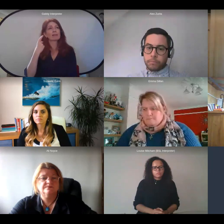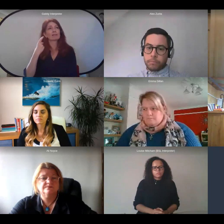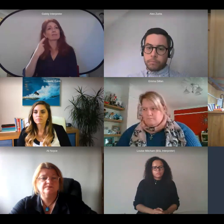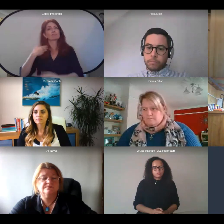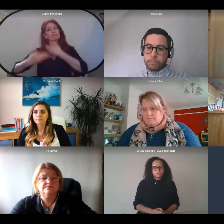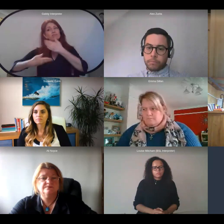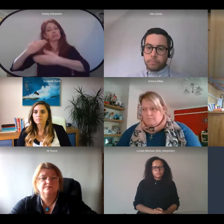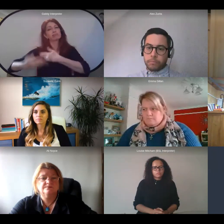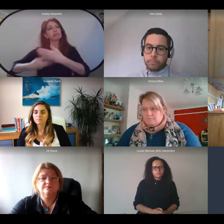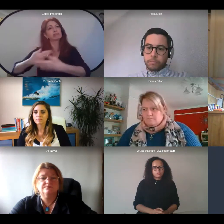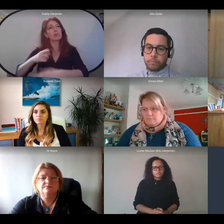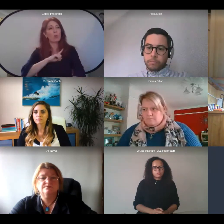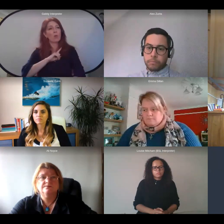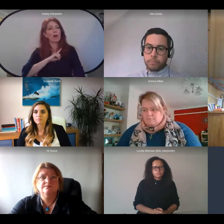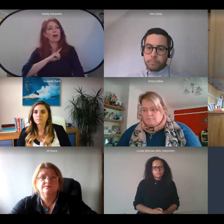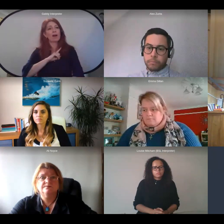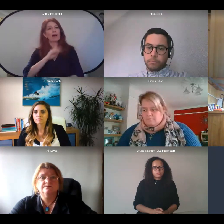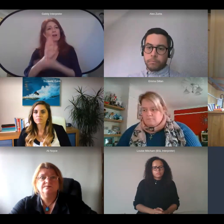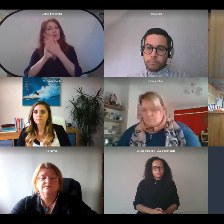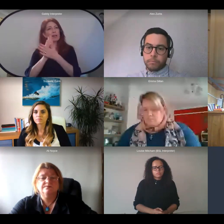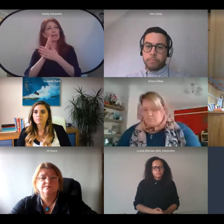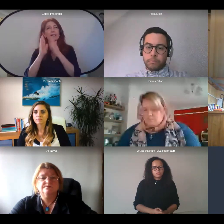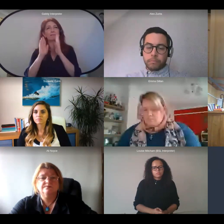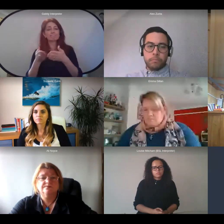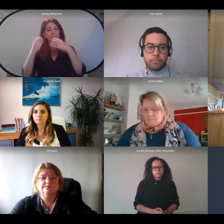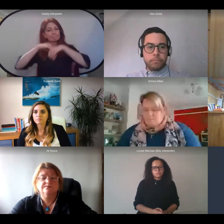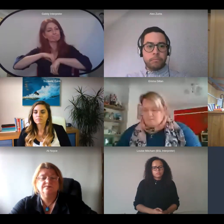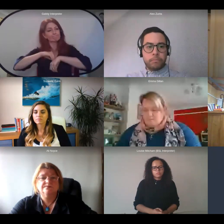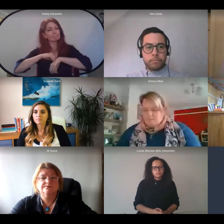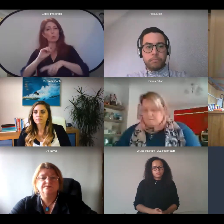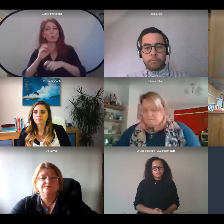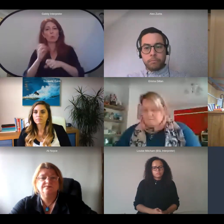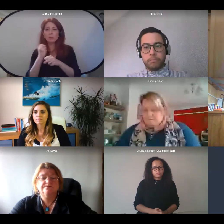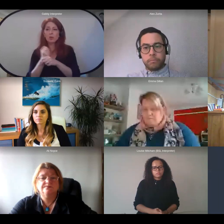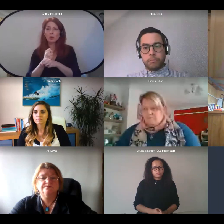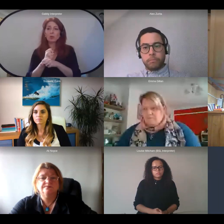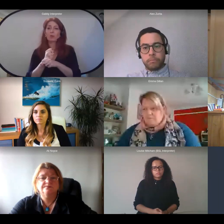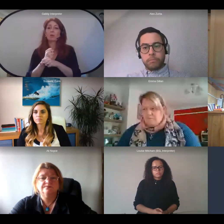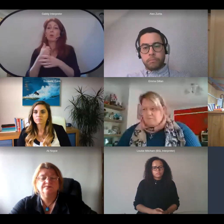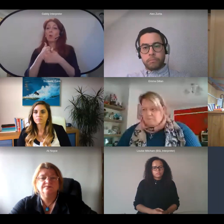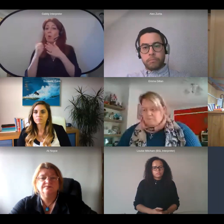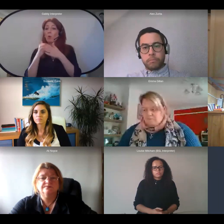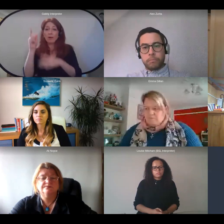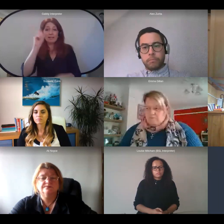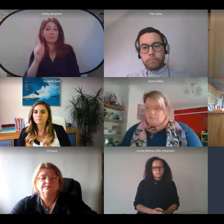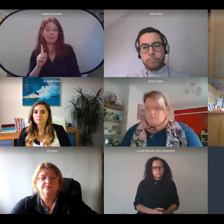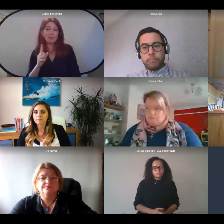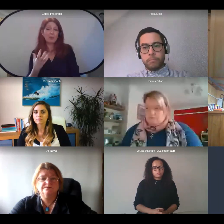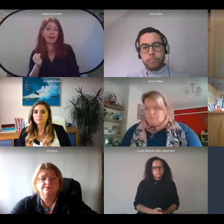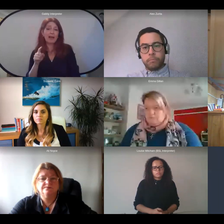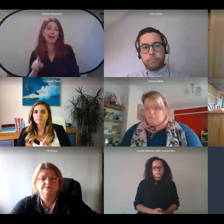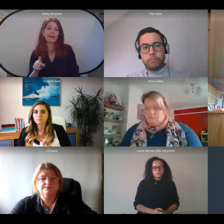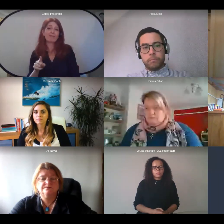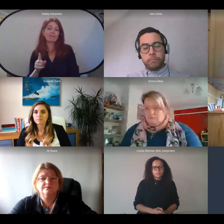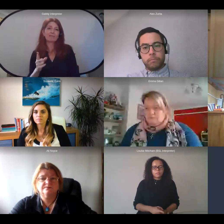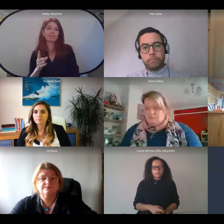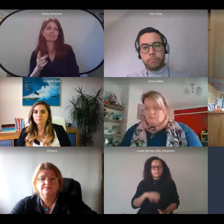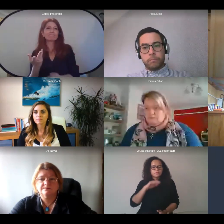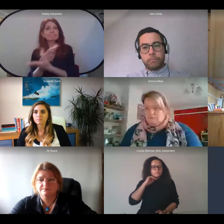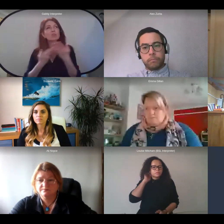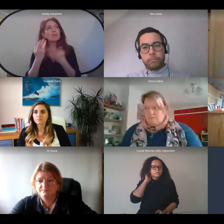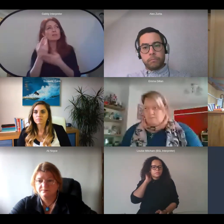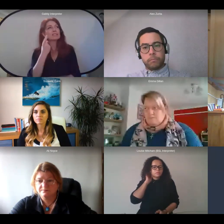because we have the integrity behind what we're trying to do. We've always got the people. And we used to have the conversations about, do you think this is going to be of